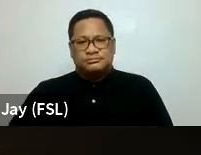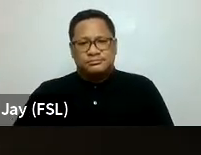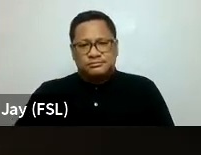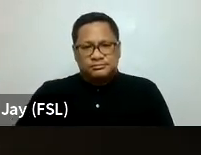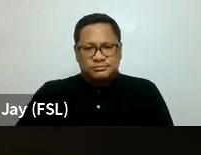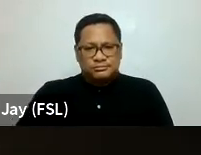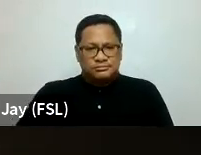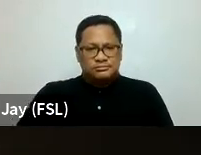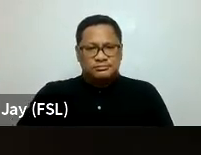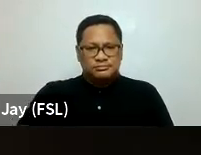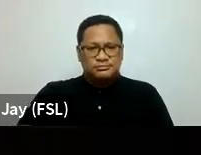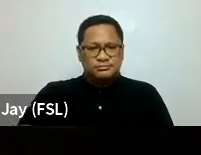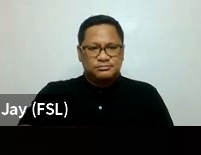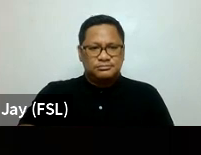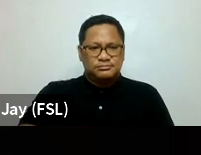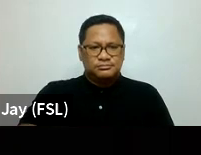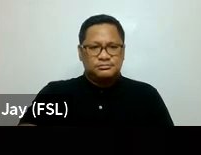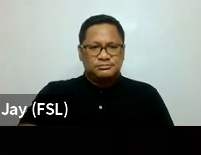So.